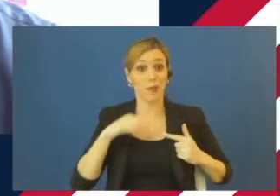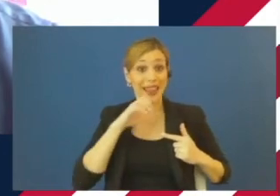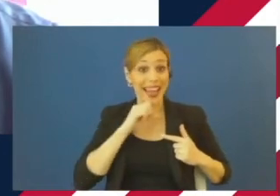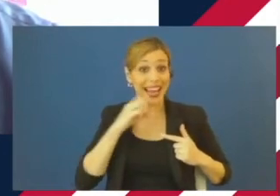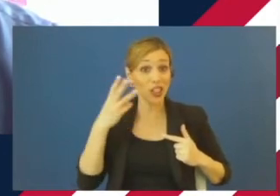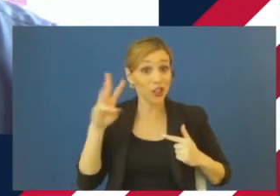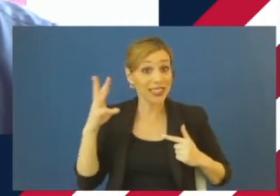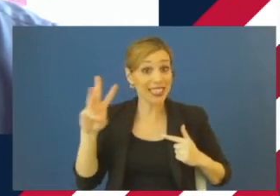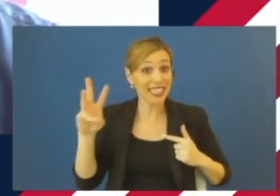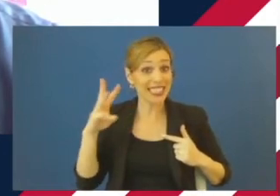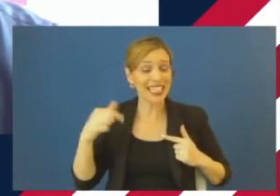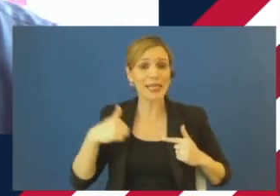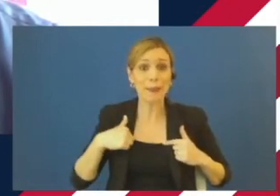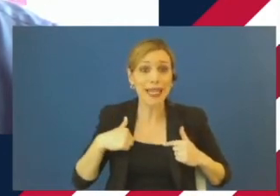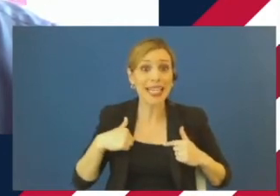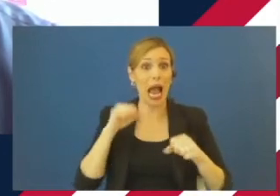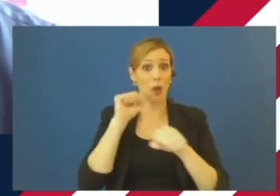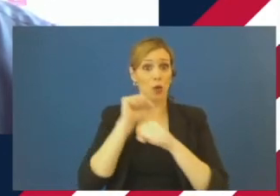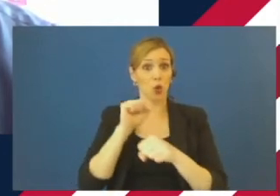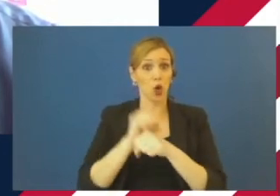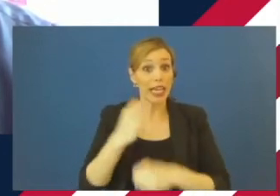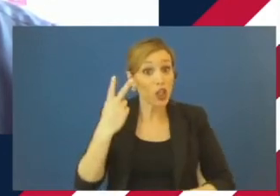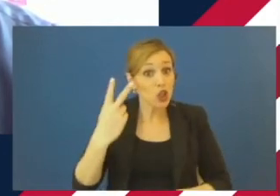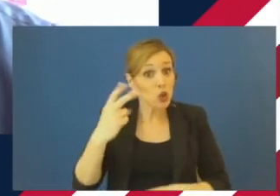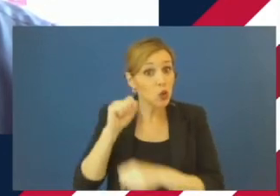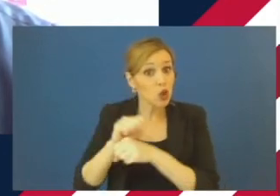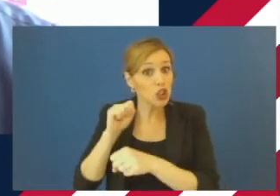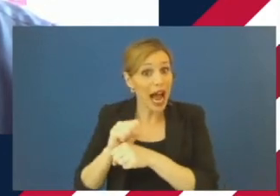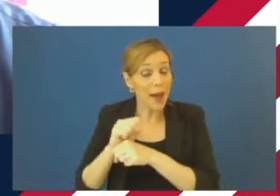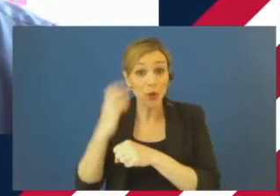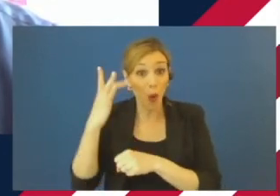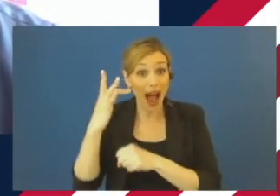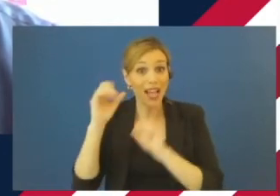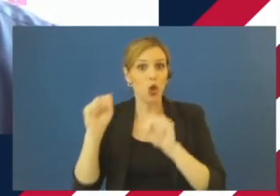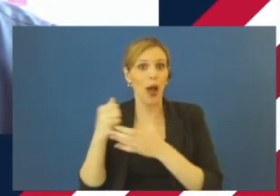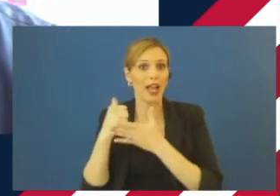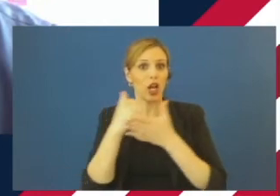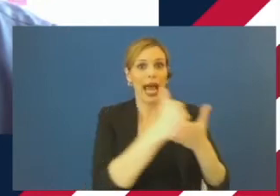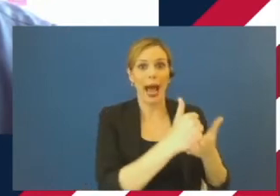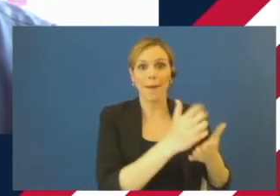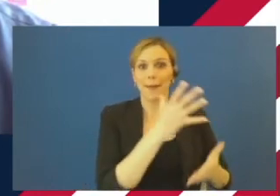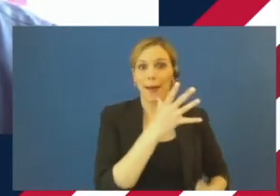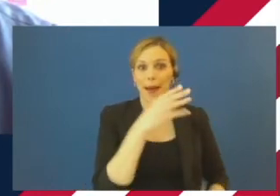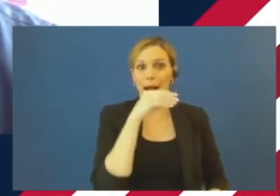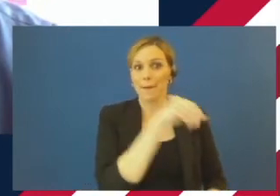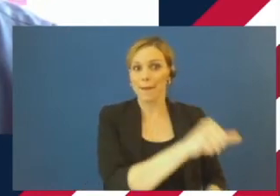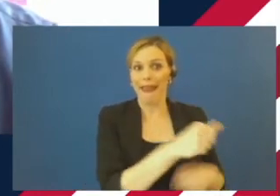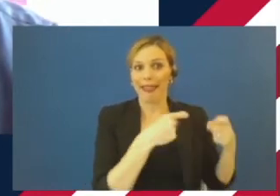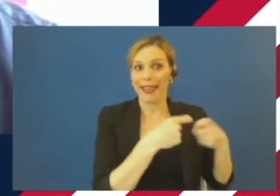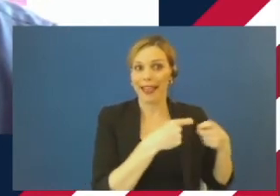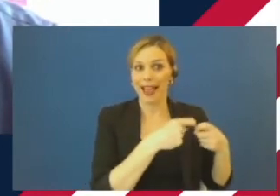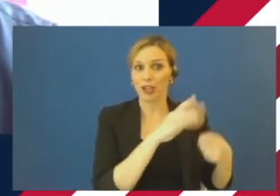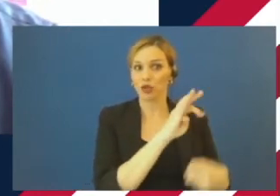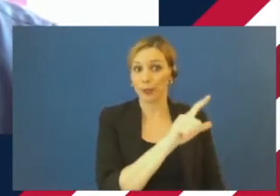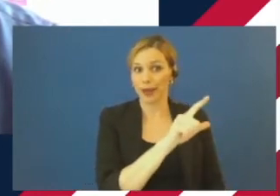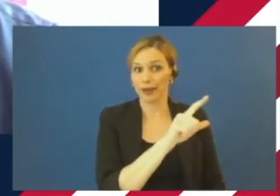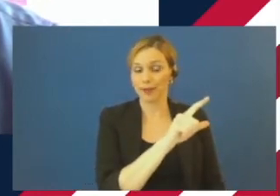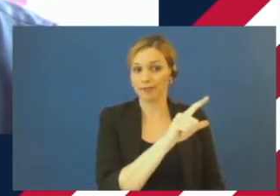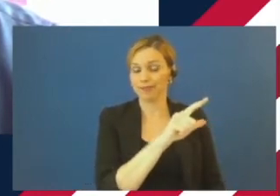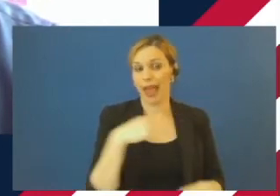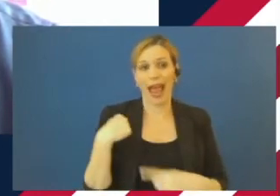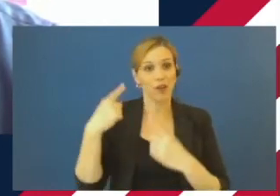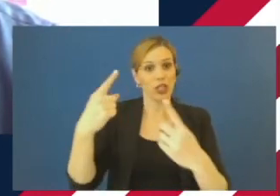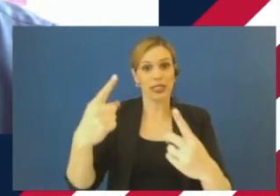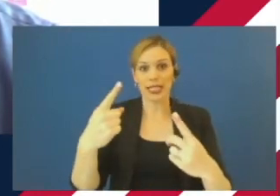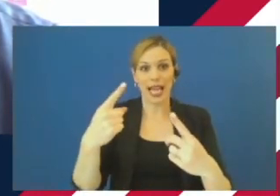working 2 jobs so that I could help my mom get the lights turned back on. I've been in the fast food industry ever since, over 20